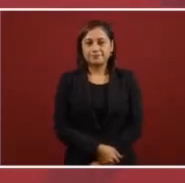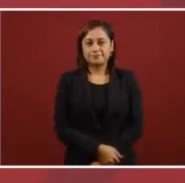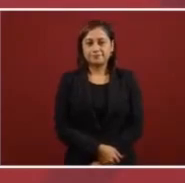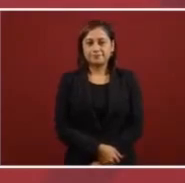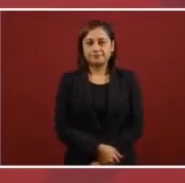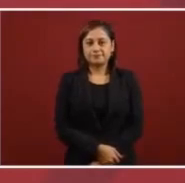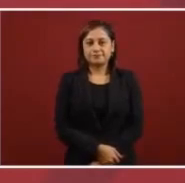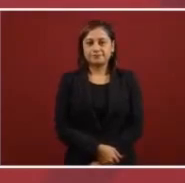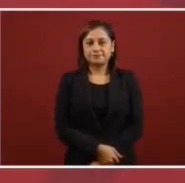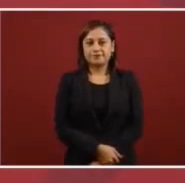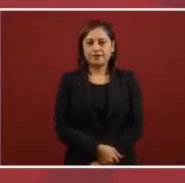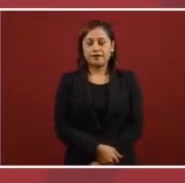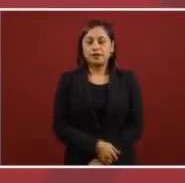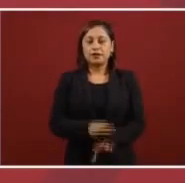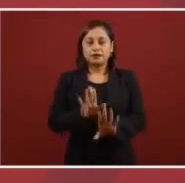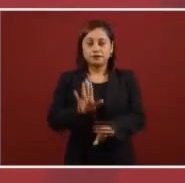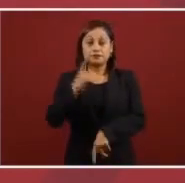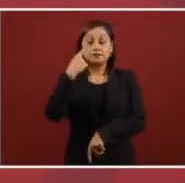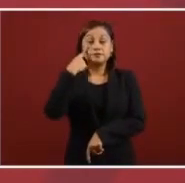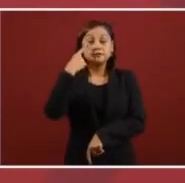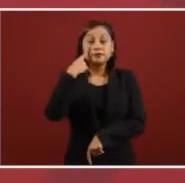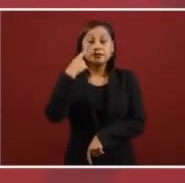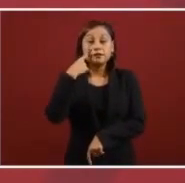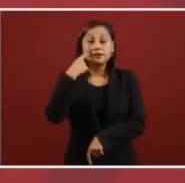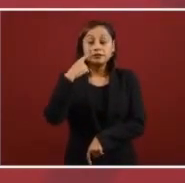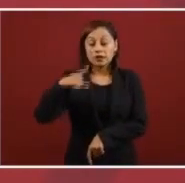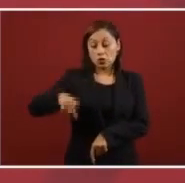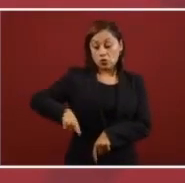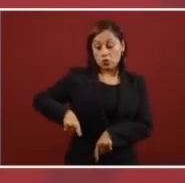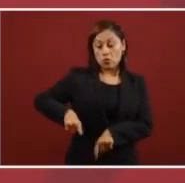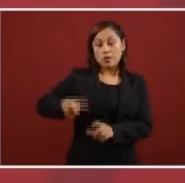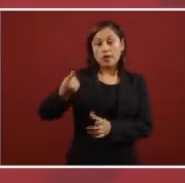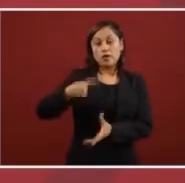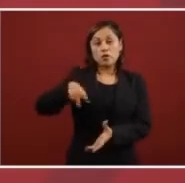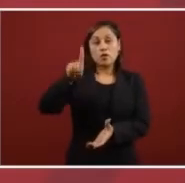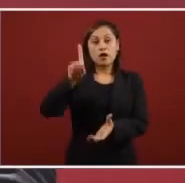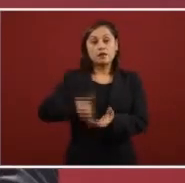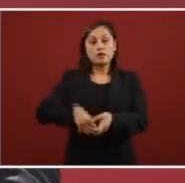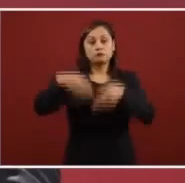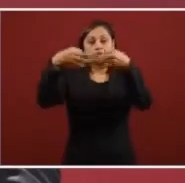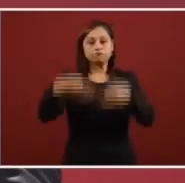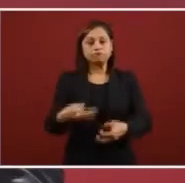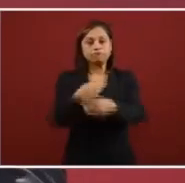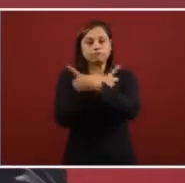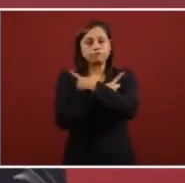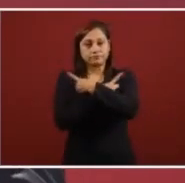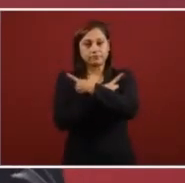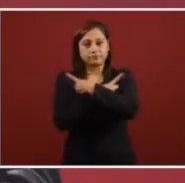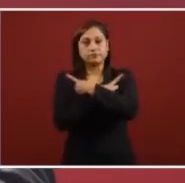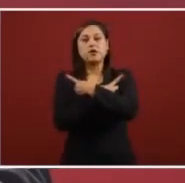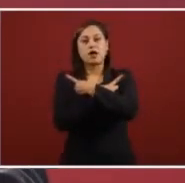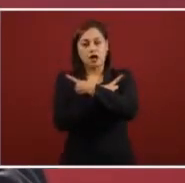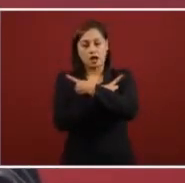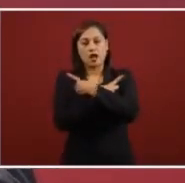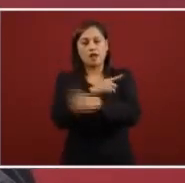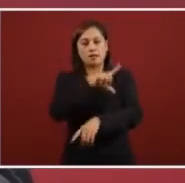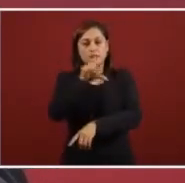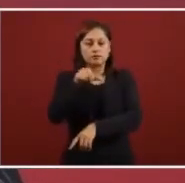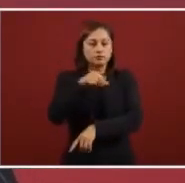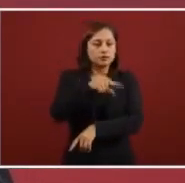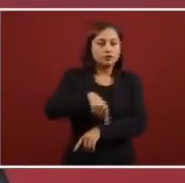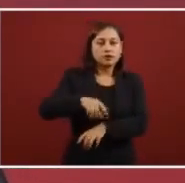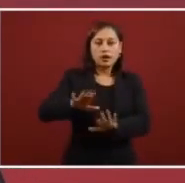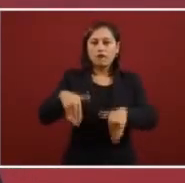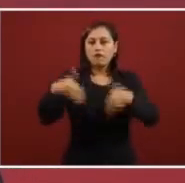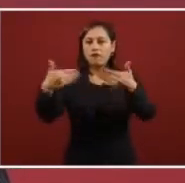Si hay rectitud en el gobierno, if there's correctness in the government, and then you'll have moral authority in